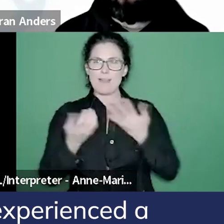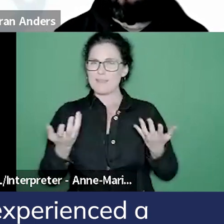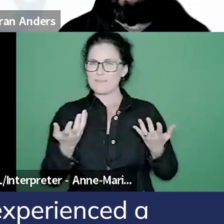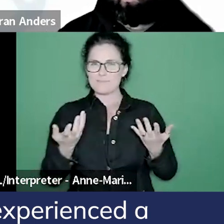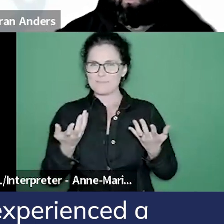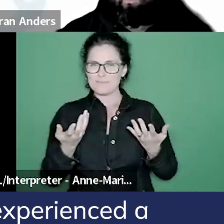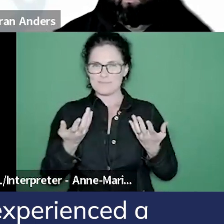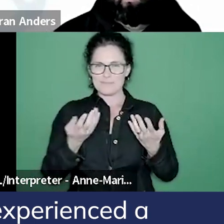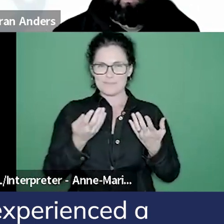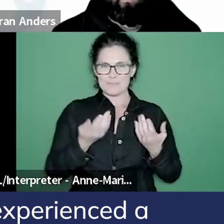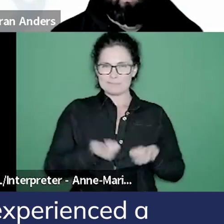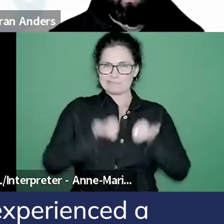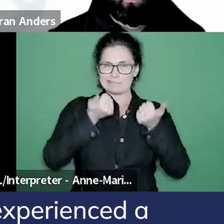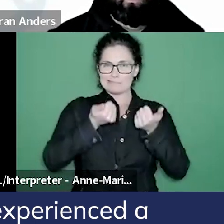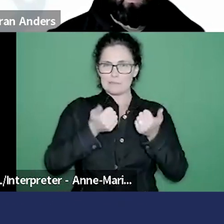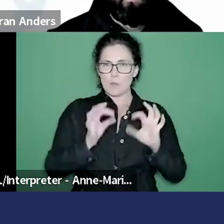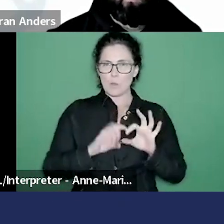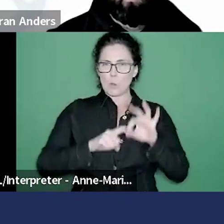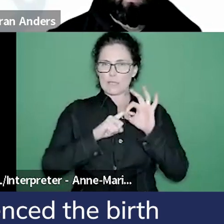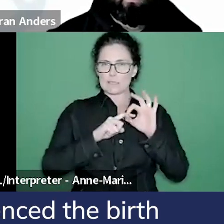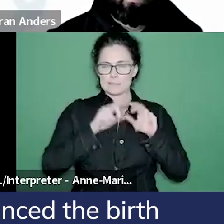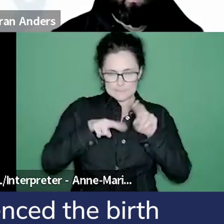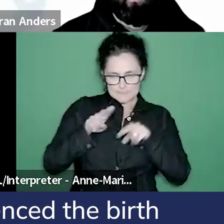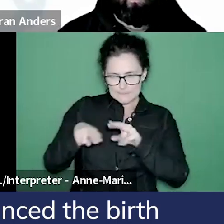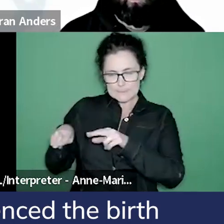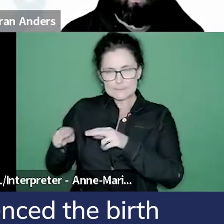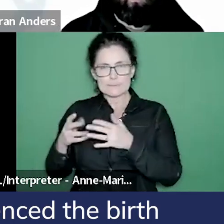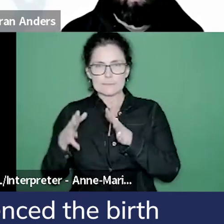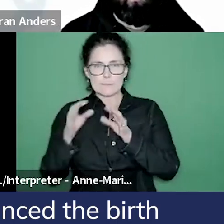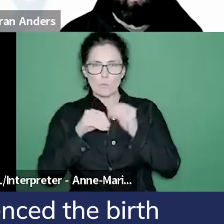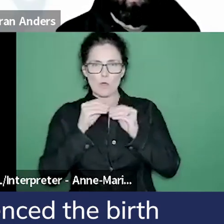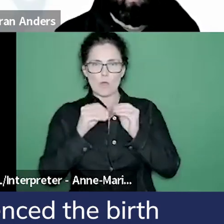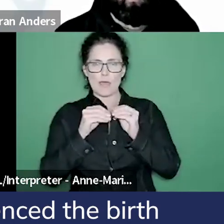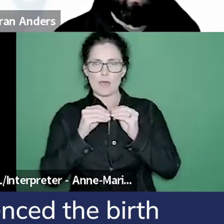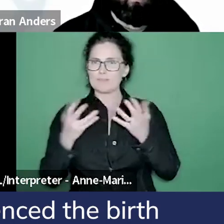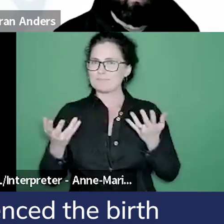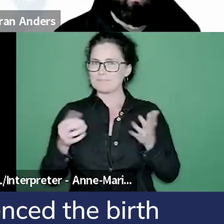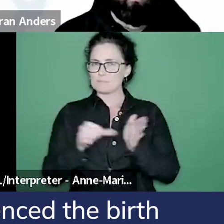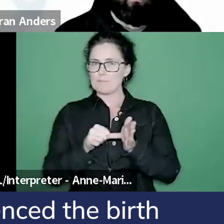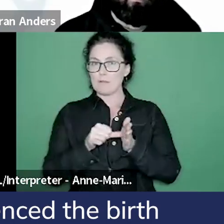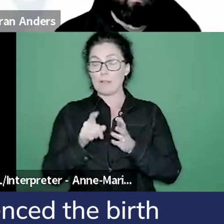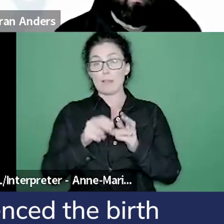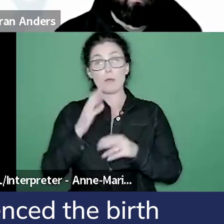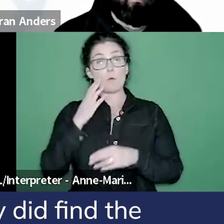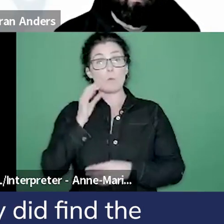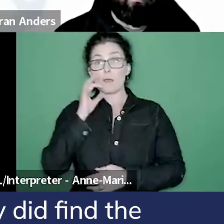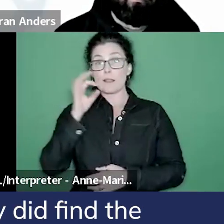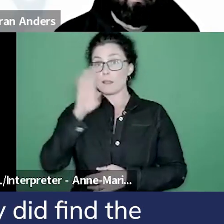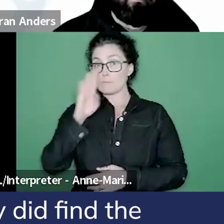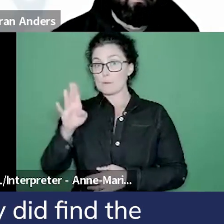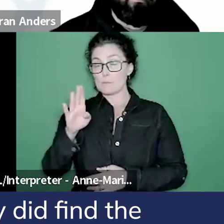mother or father experienced the birth as traumatic. And when we do ask directly if parents experience the birth as traumatic,